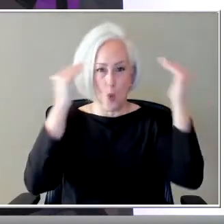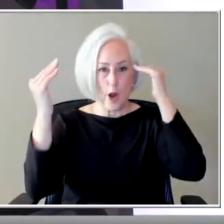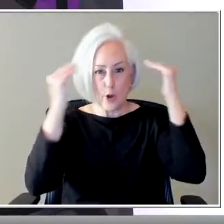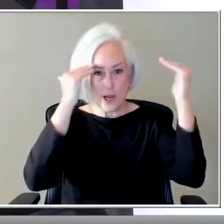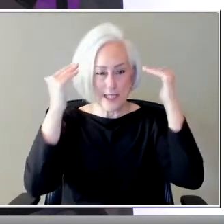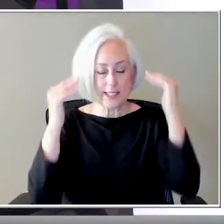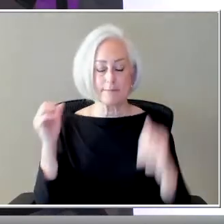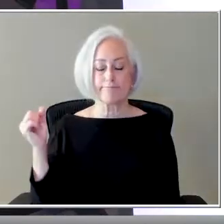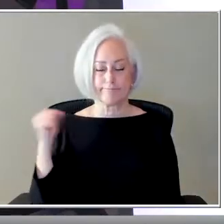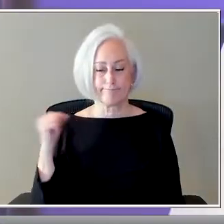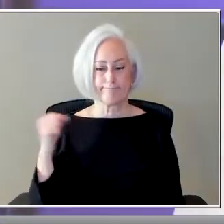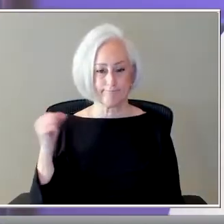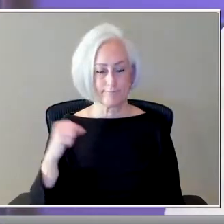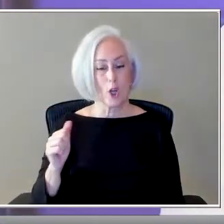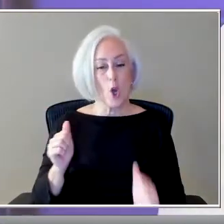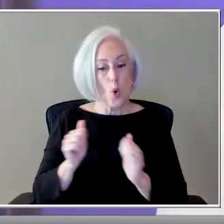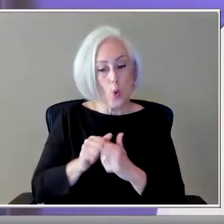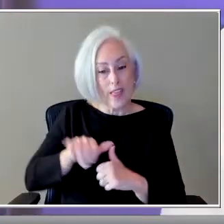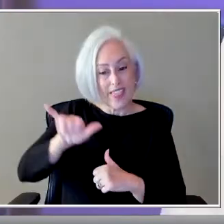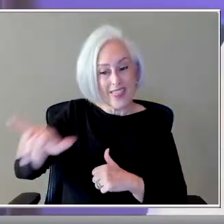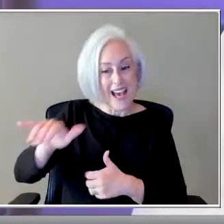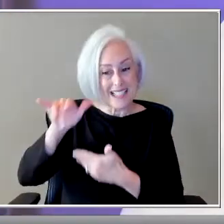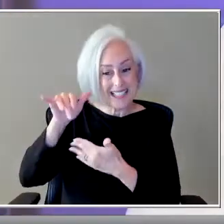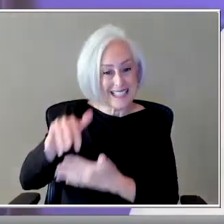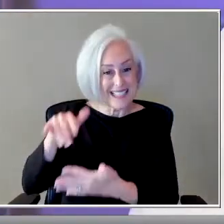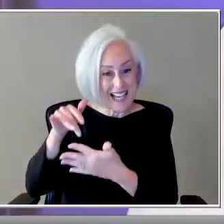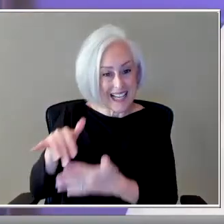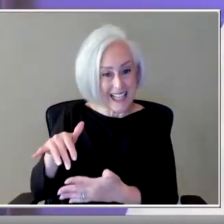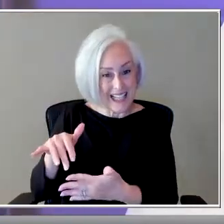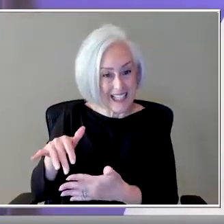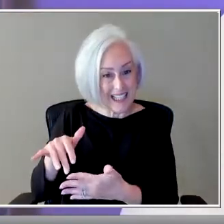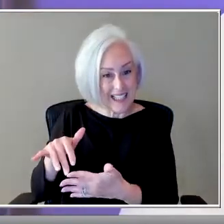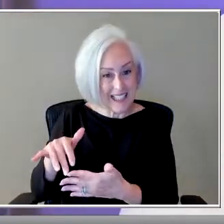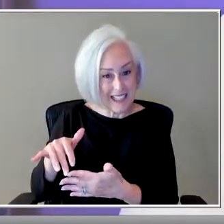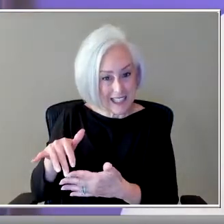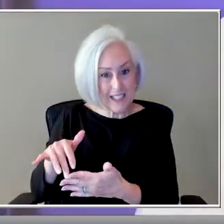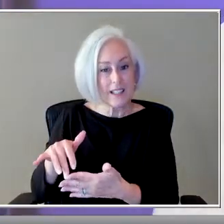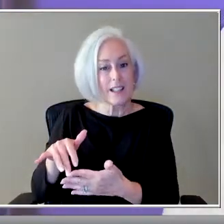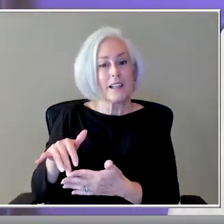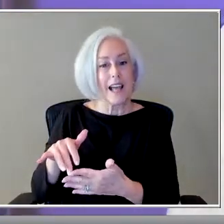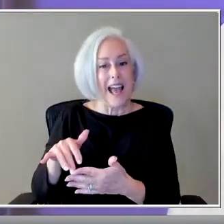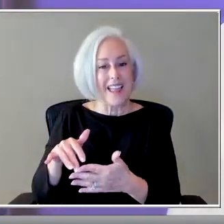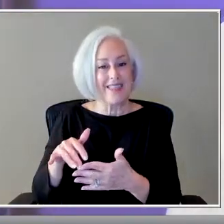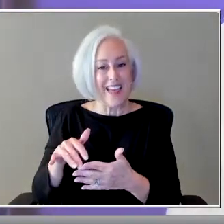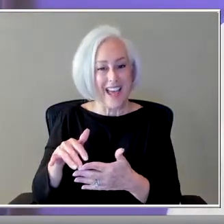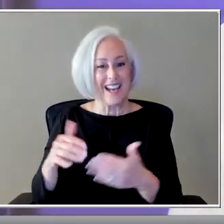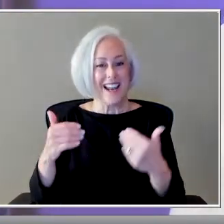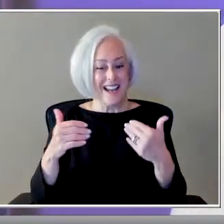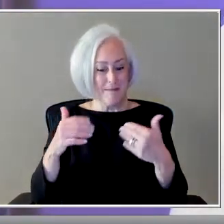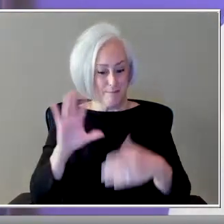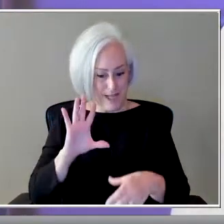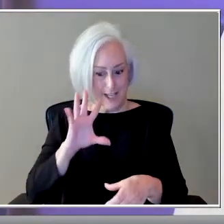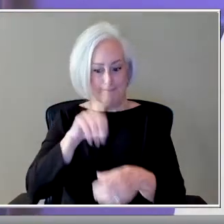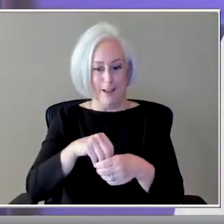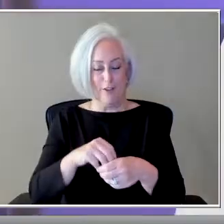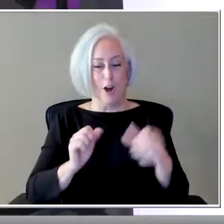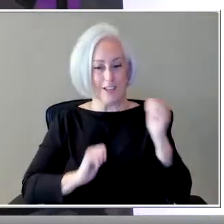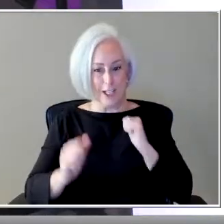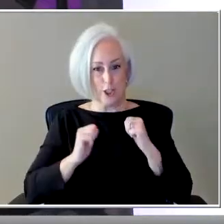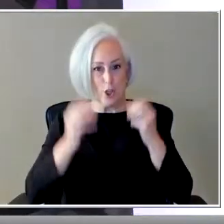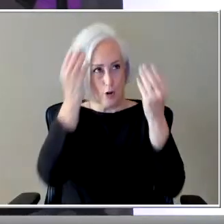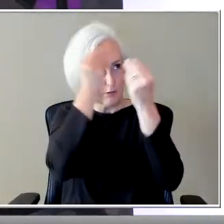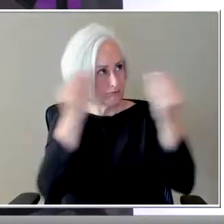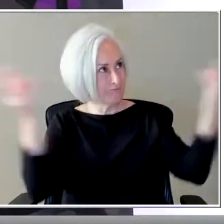that with this study that we're doing and being able to get in front of cameras like we're doing now. Could this be the big bright